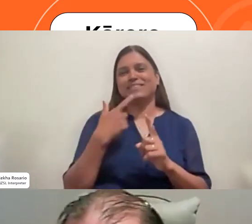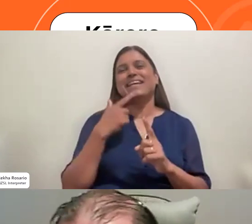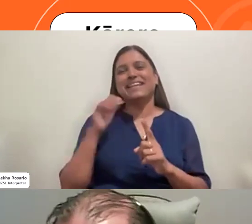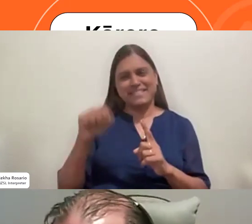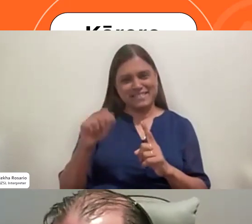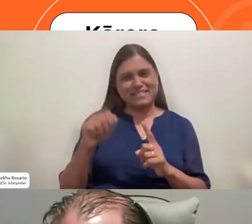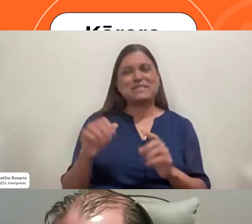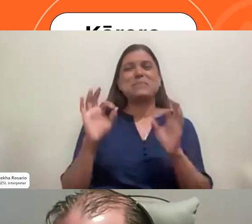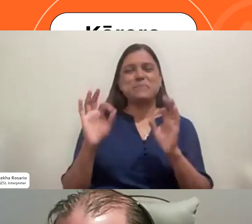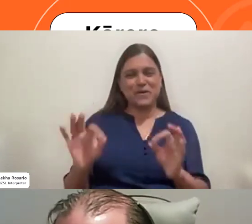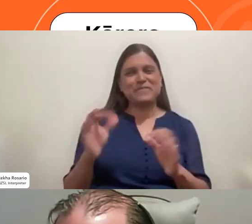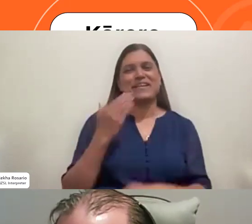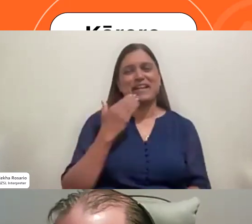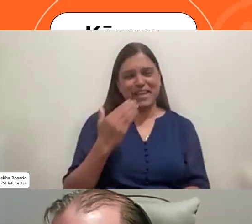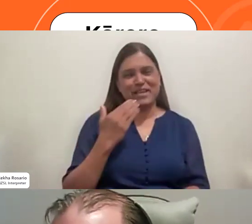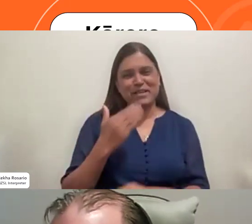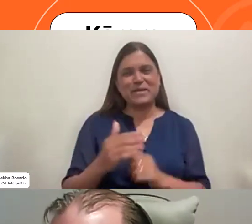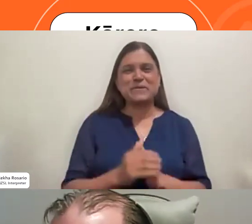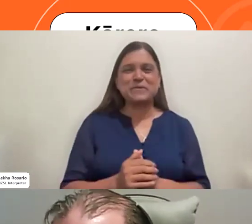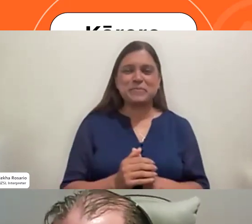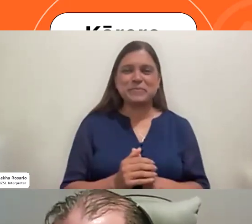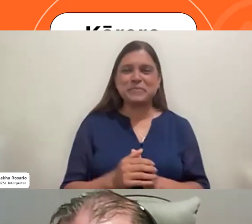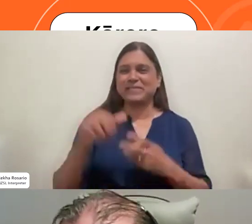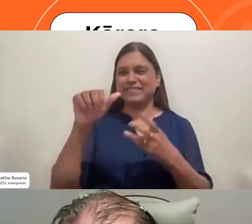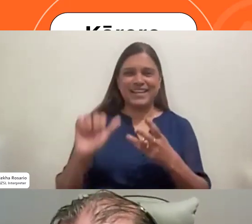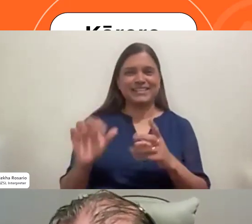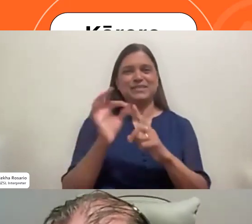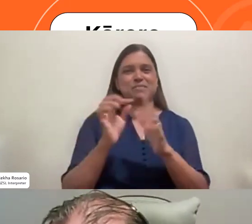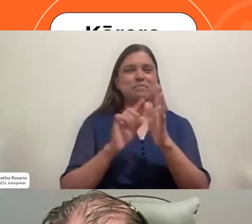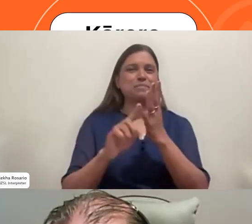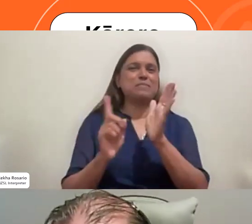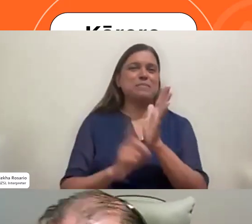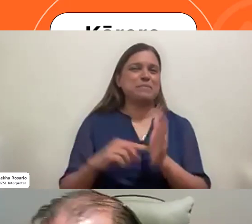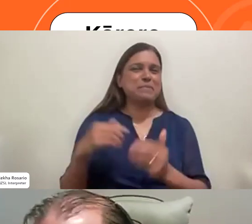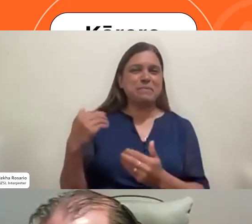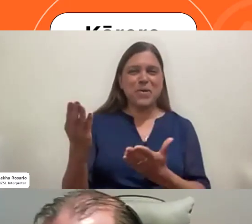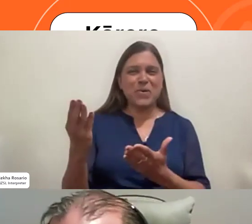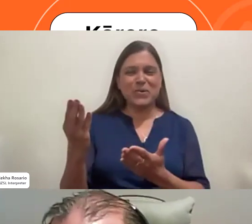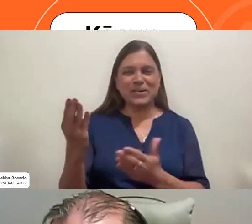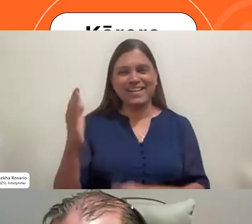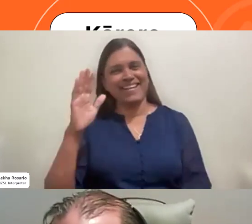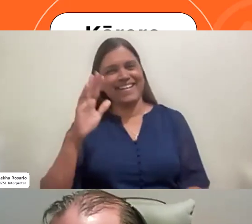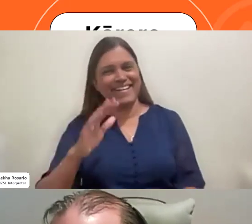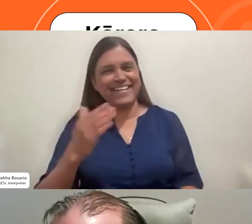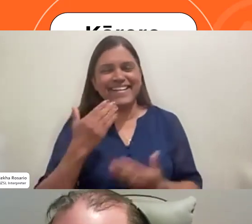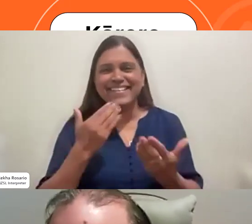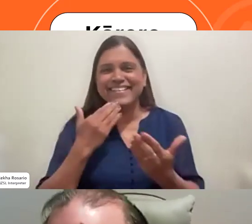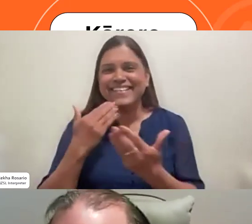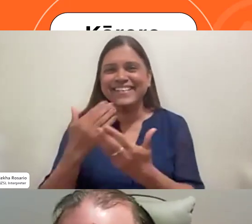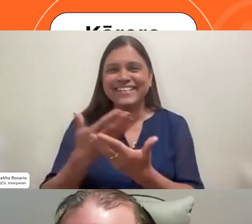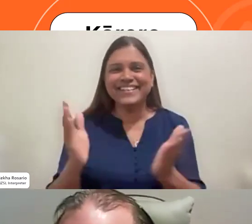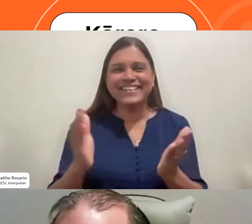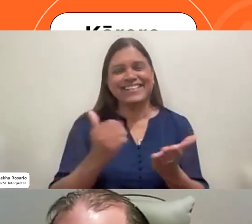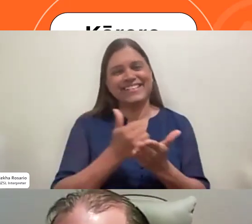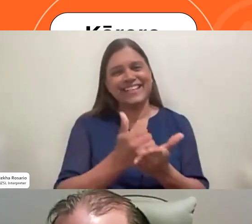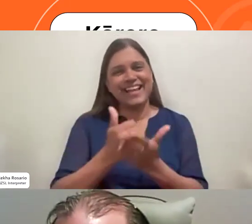much. Okay, and Paul. Thank you very much. So, tēnā koutou katoa,